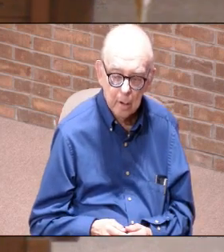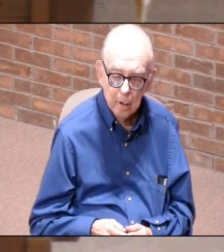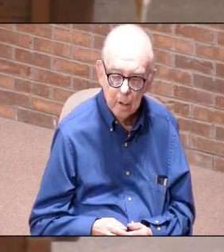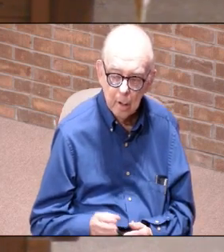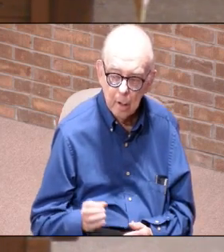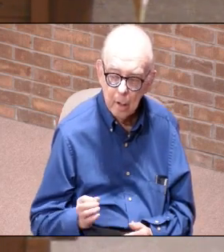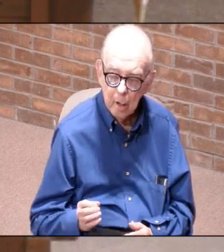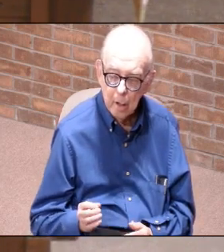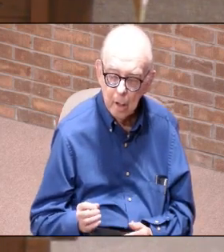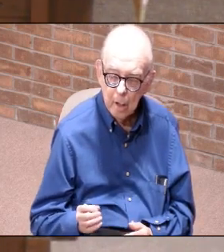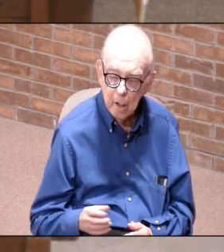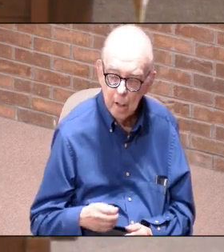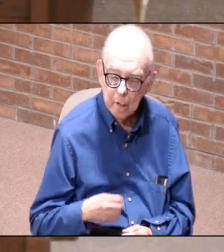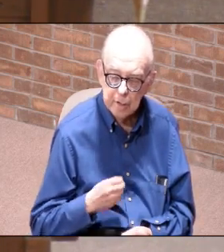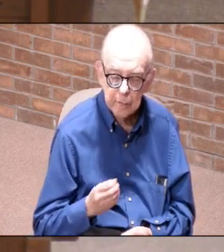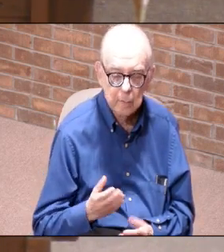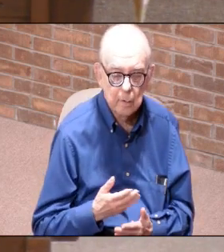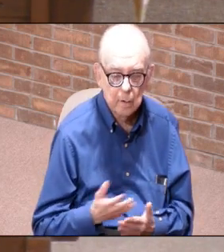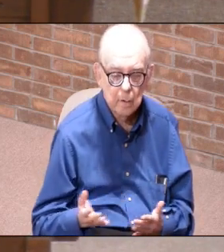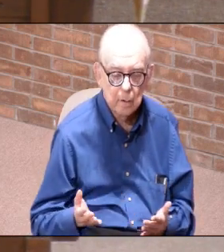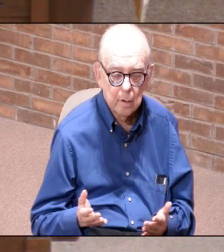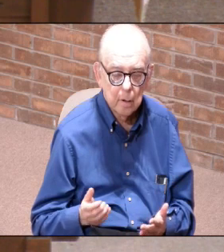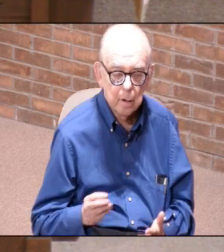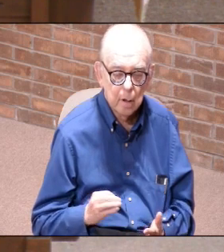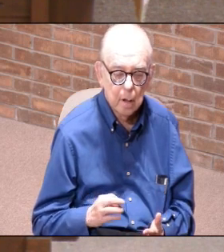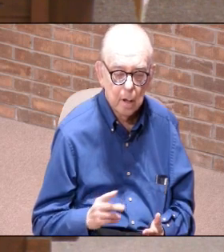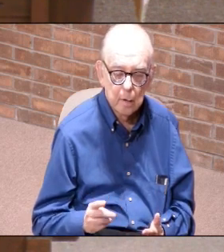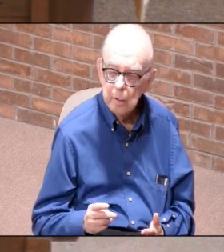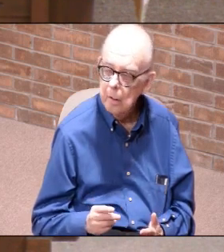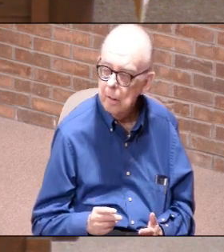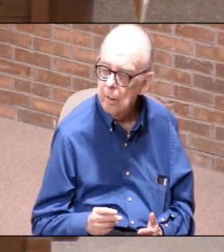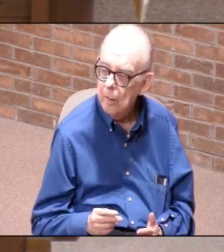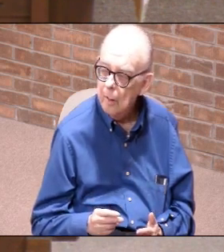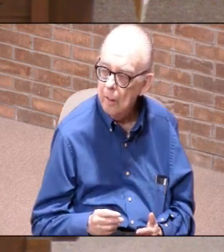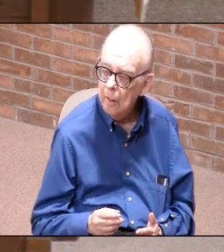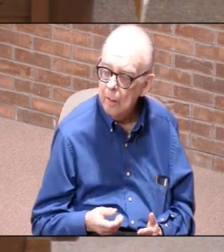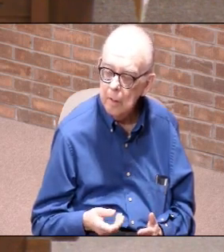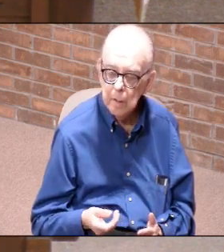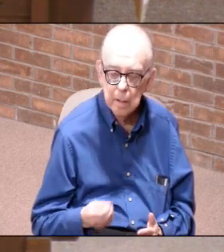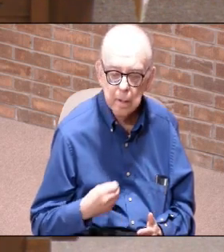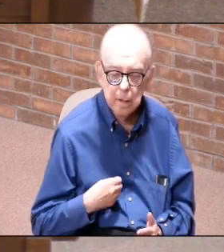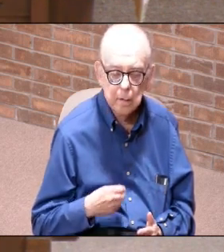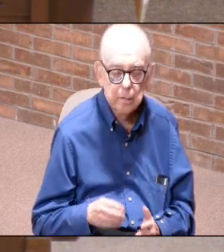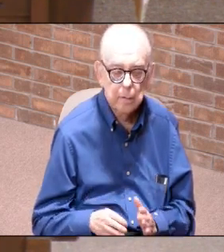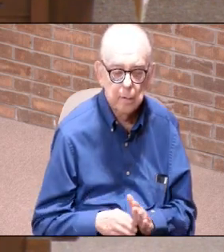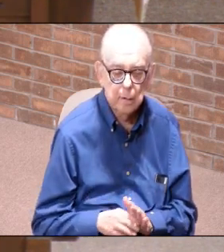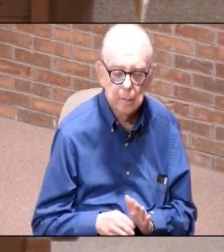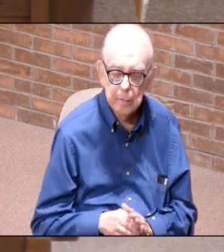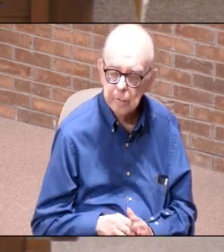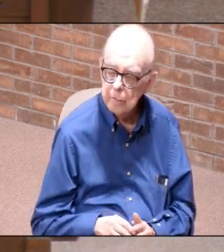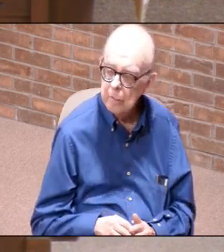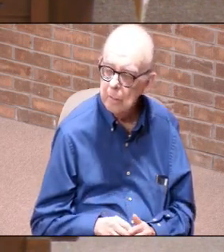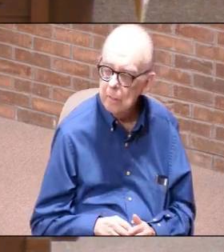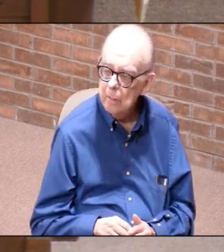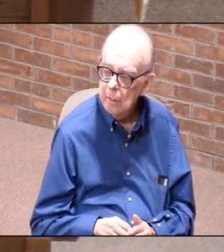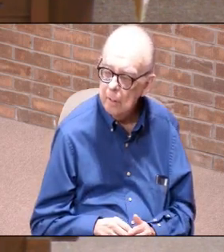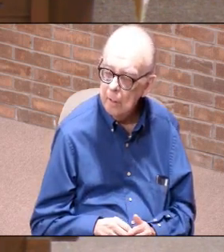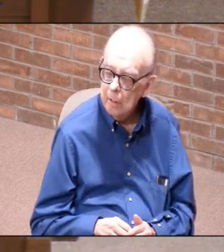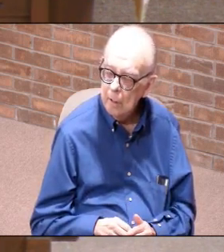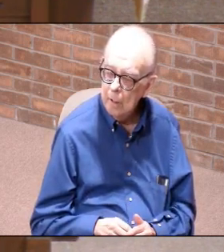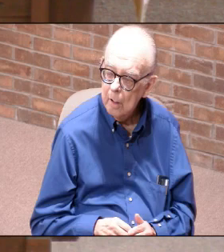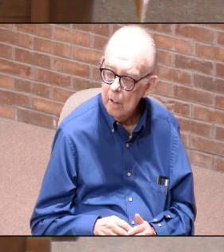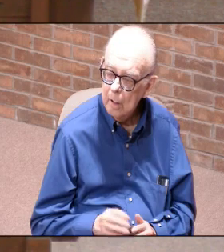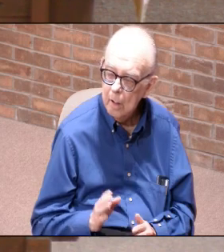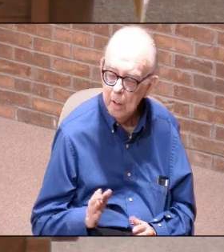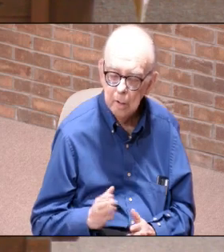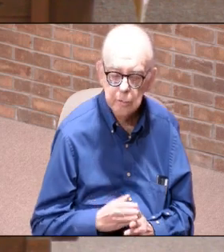Oh, I'll give you one thing. Hey, Mark. Give me the picture, if you would, please. And